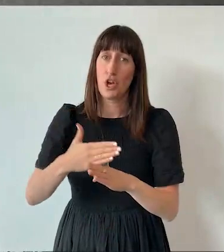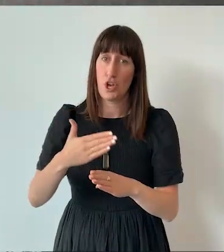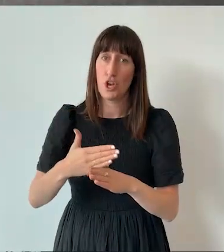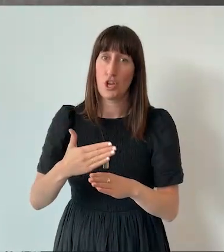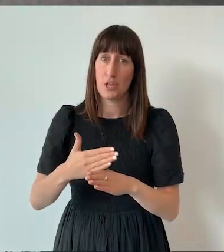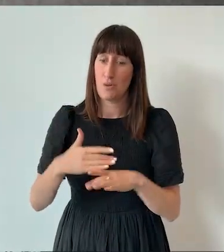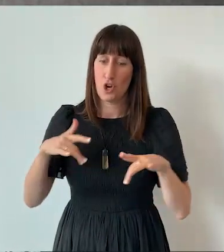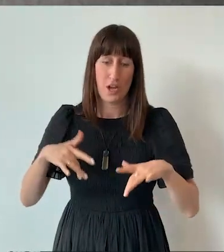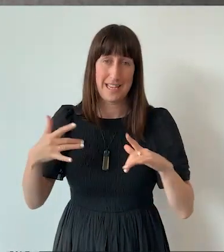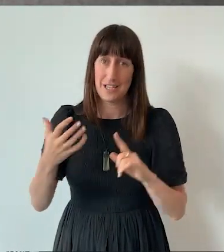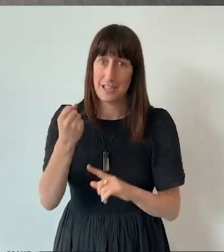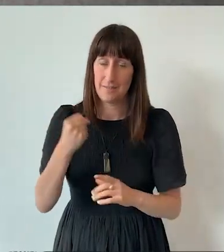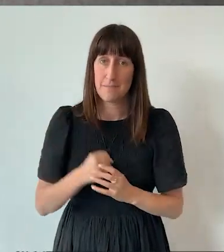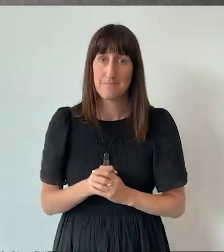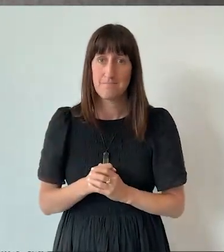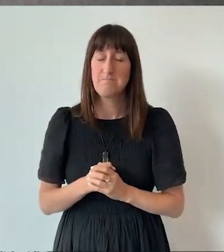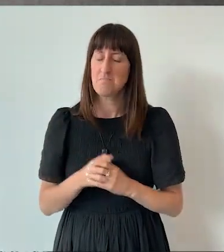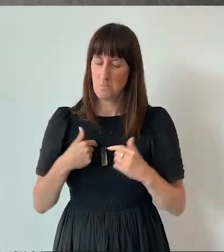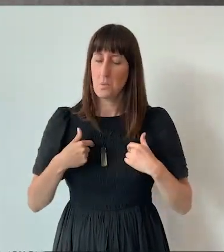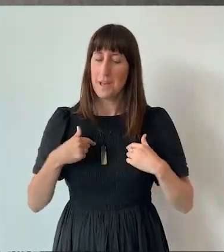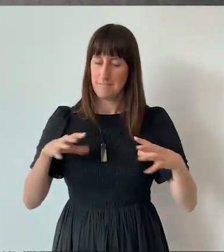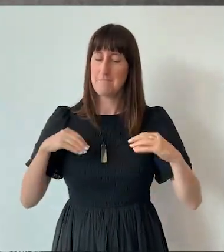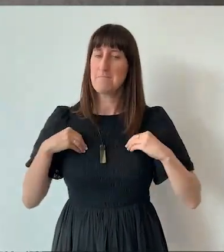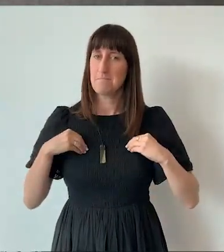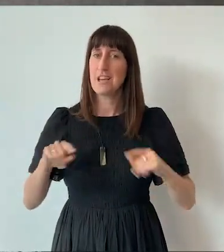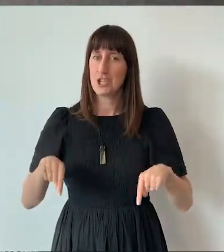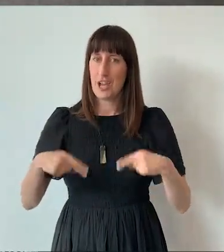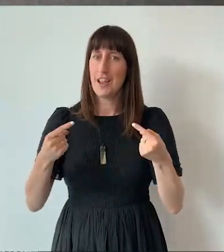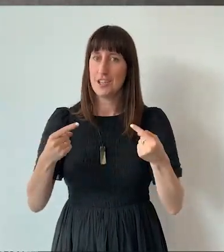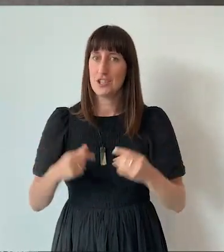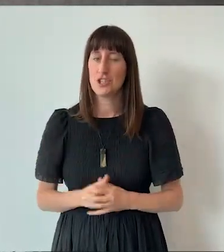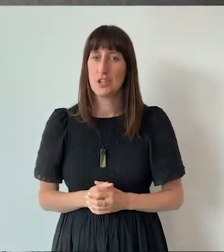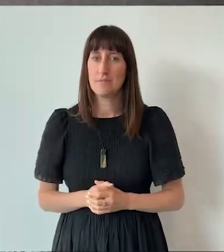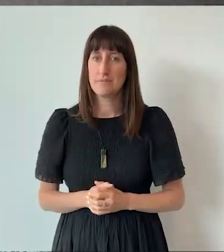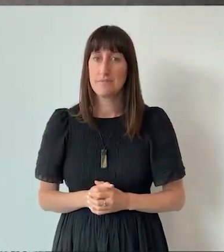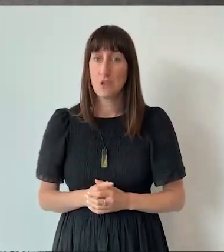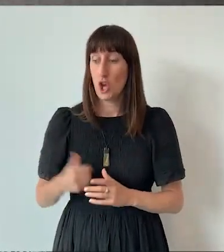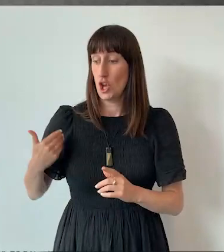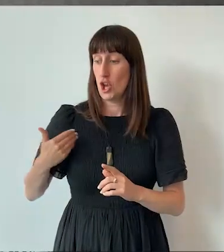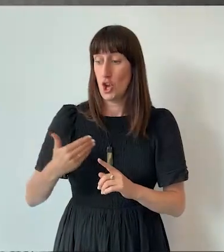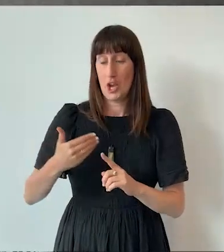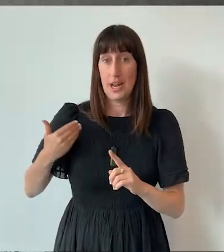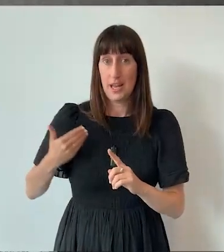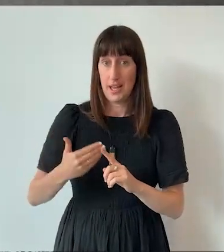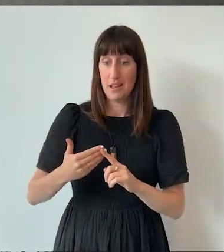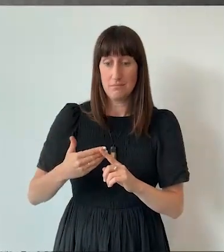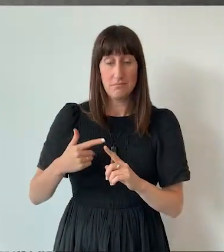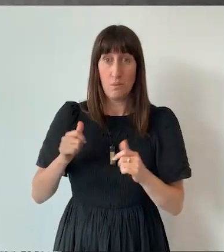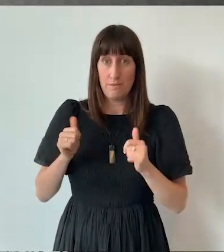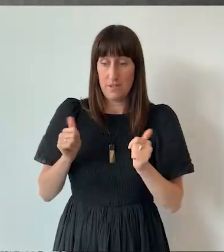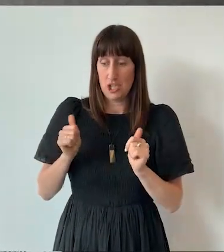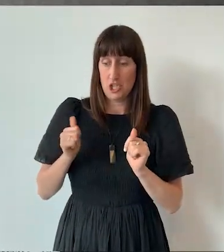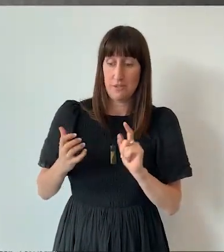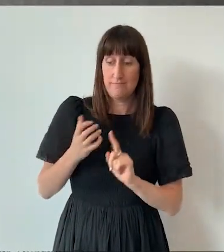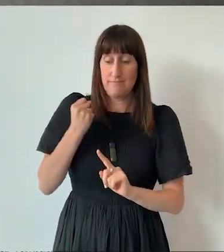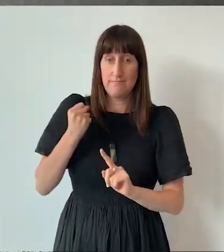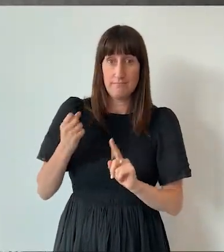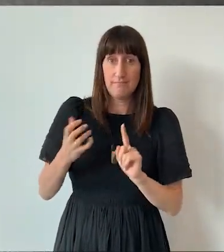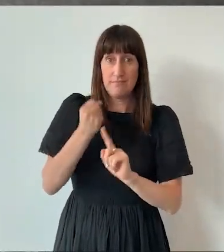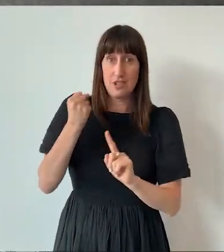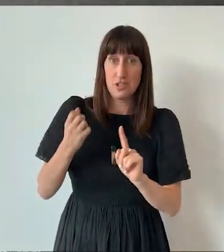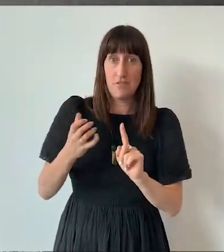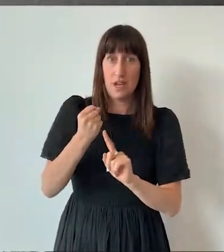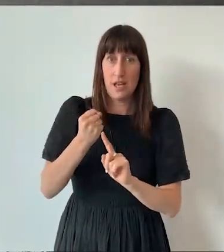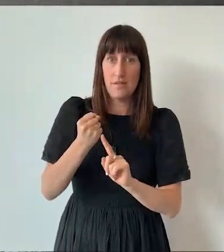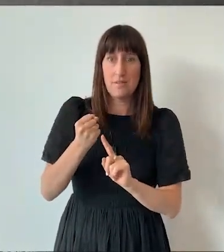We're up for the challenge. There have been some major milestones in our early days at Whaikaha, which provide even